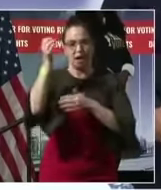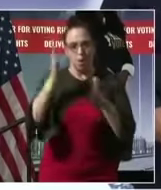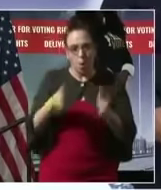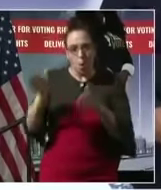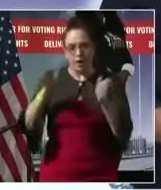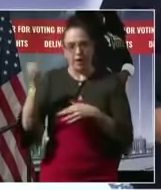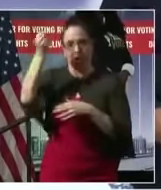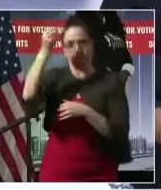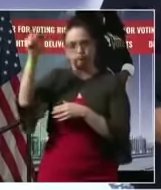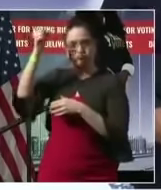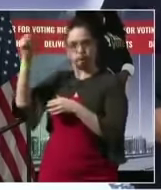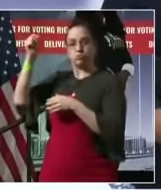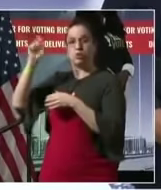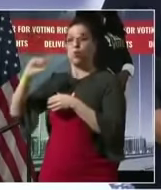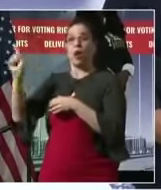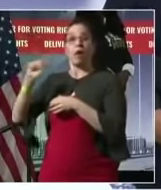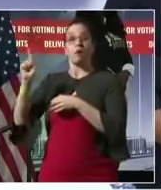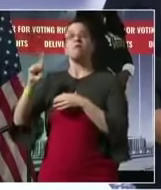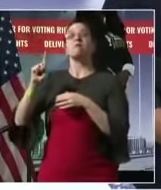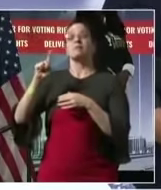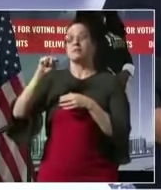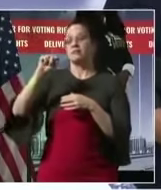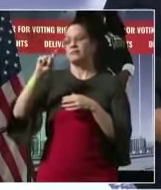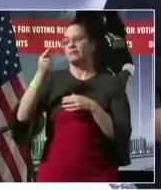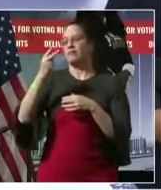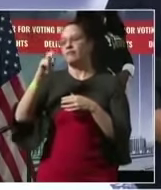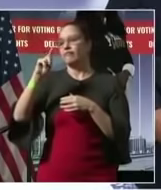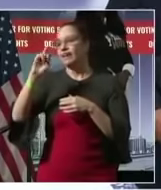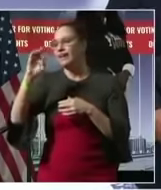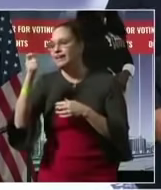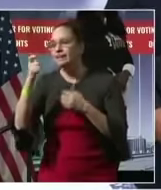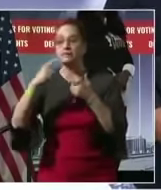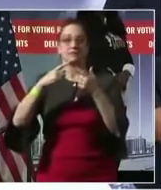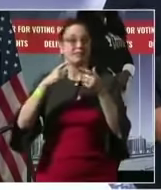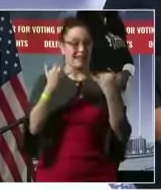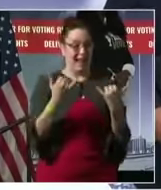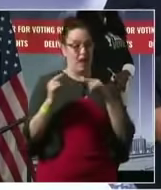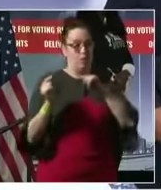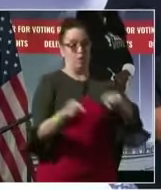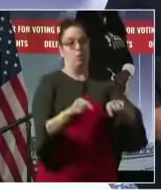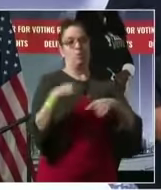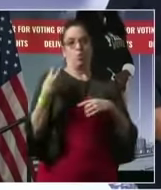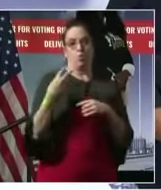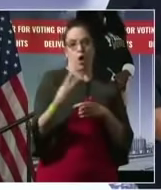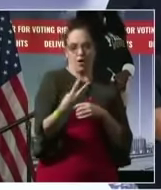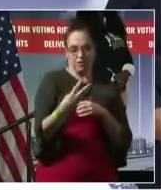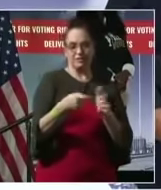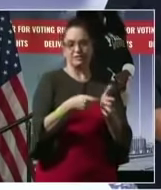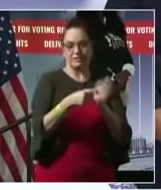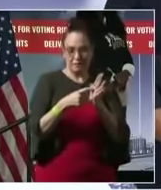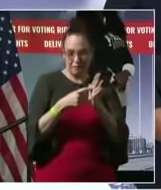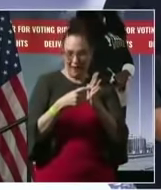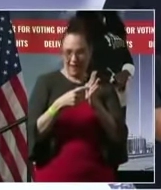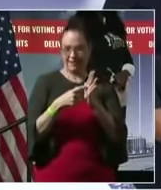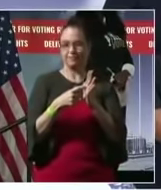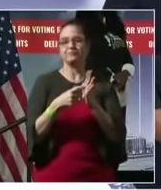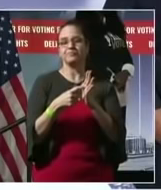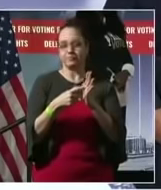Phoenix and now in Washington, to demand the President and Senate get voting rights legislation